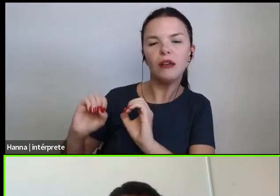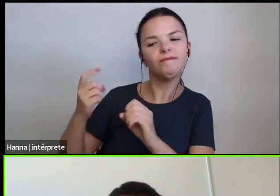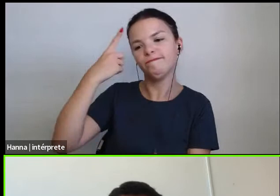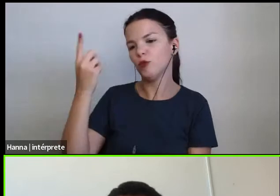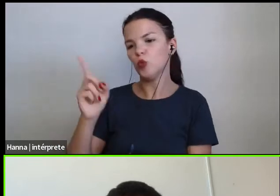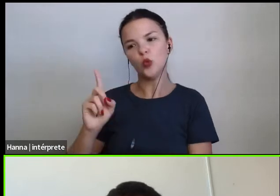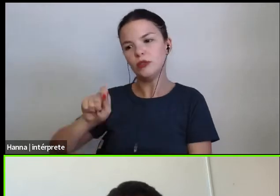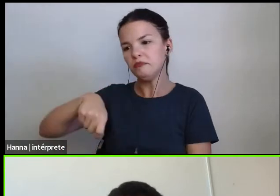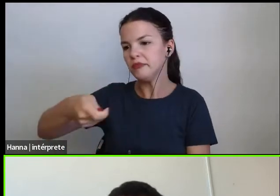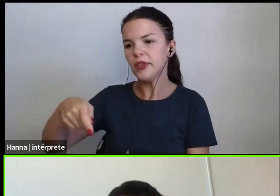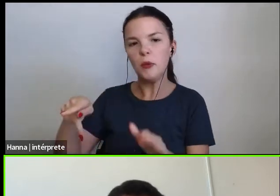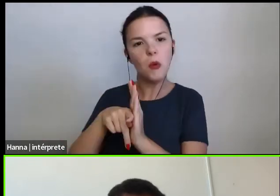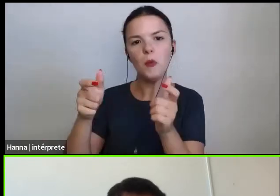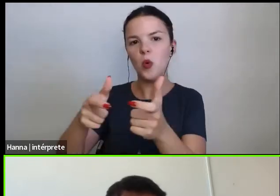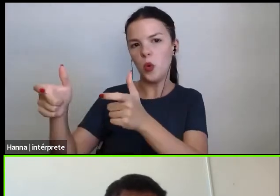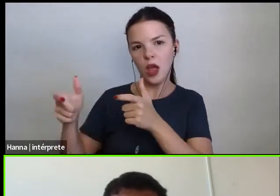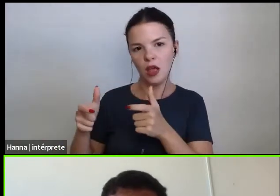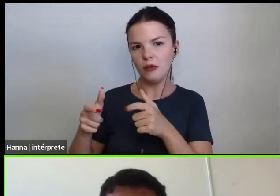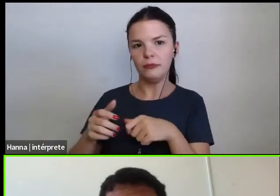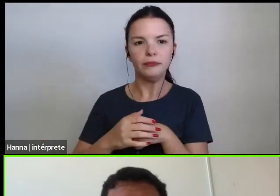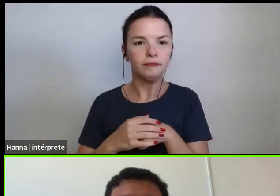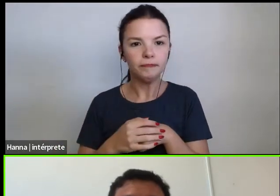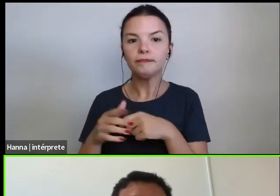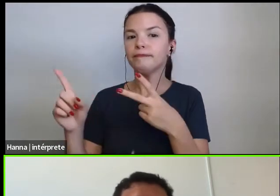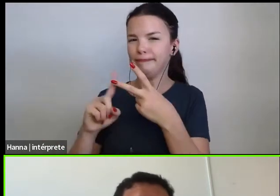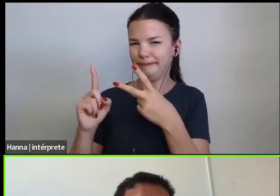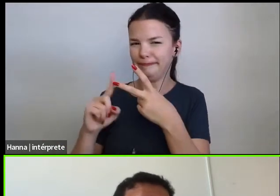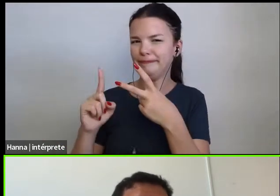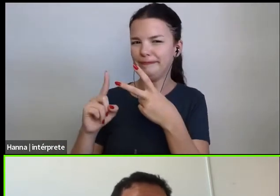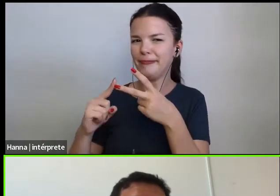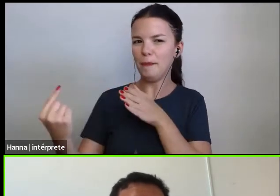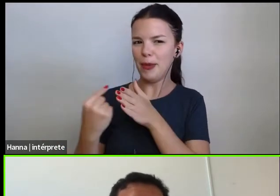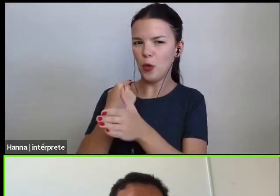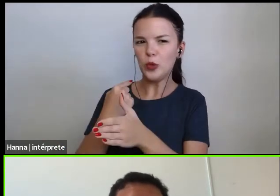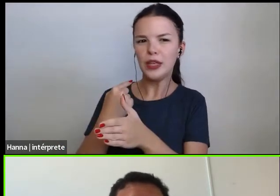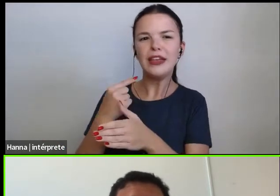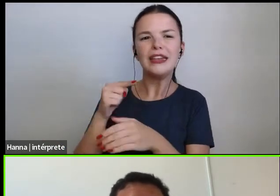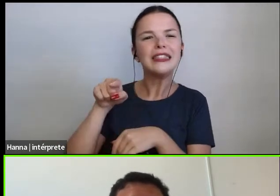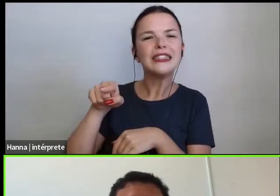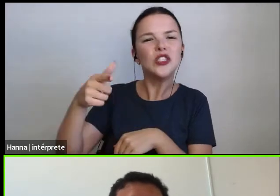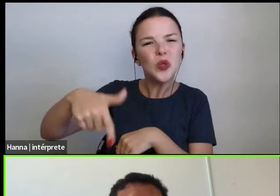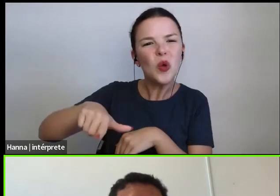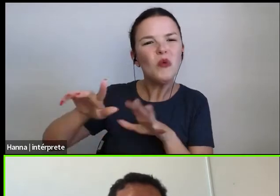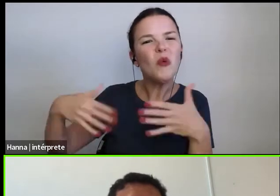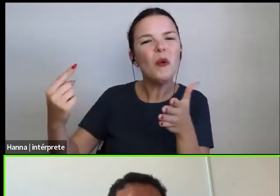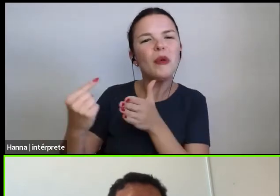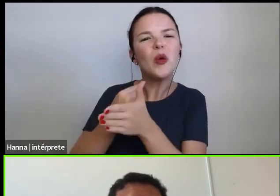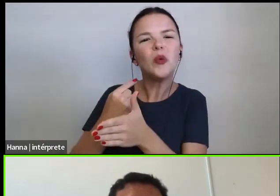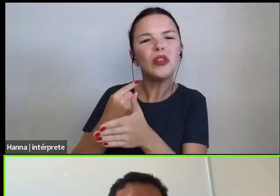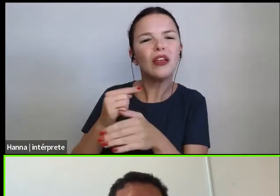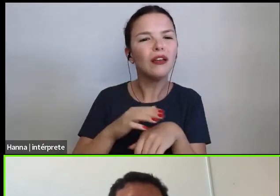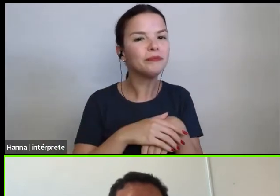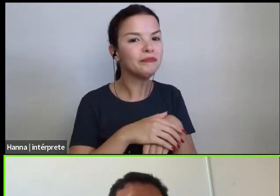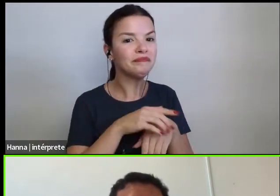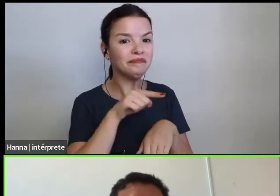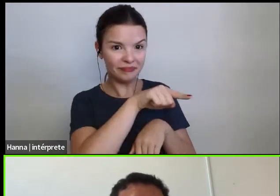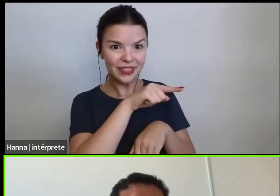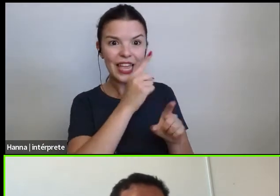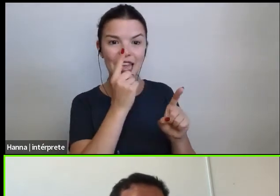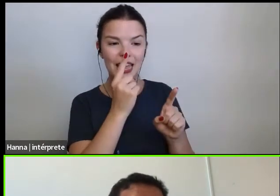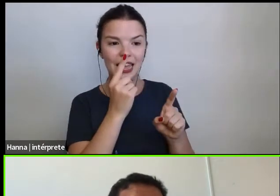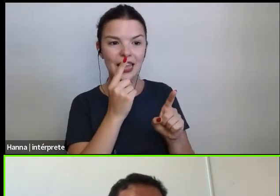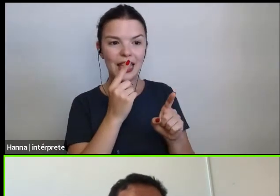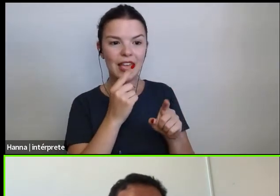As for the second question, can you remind me of that, please? Did you find